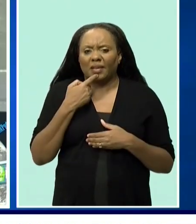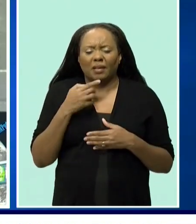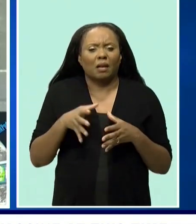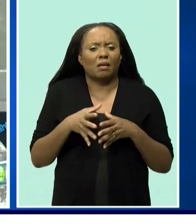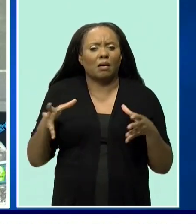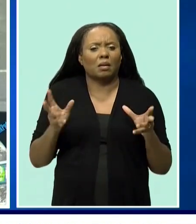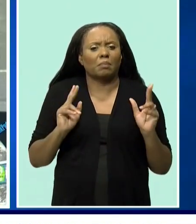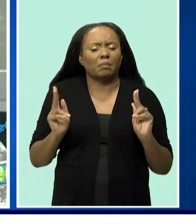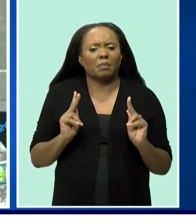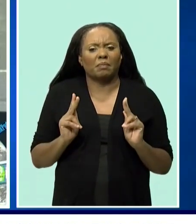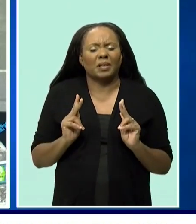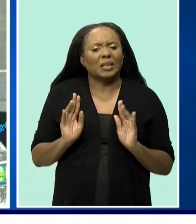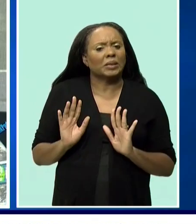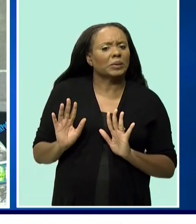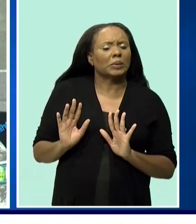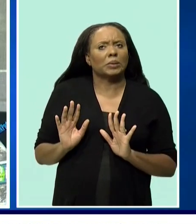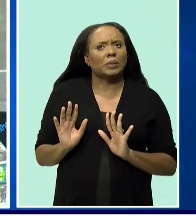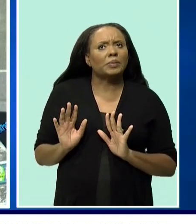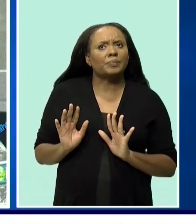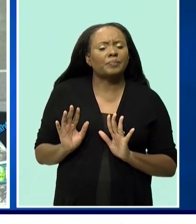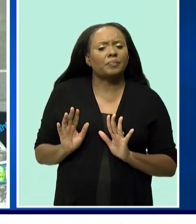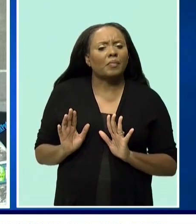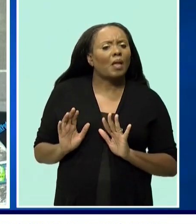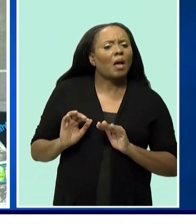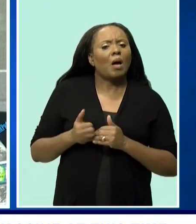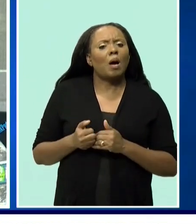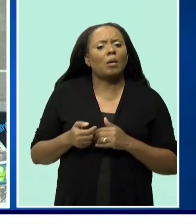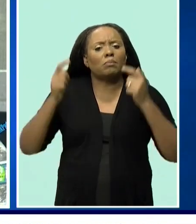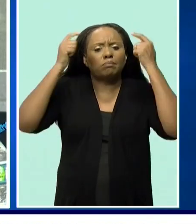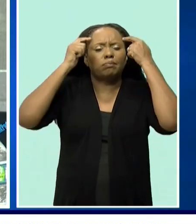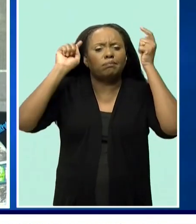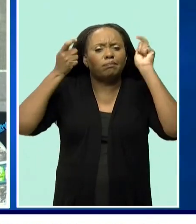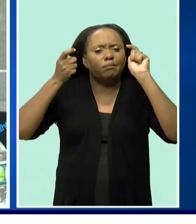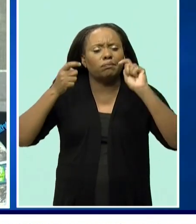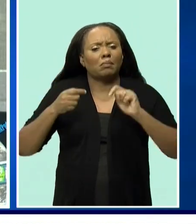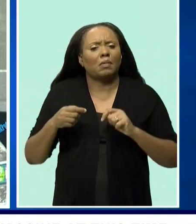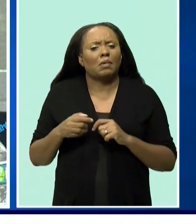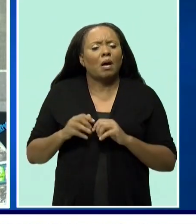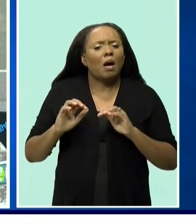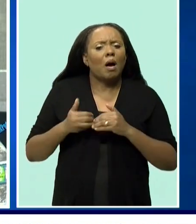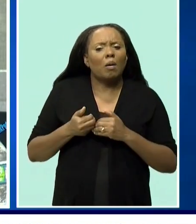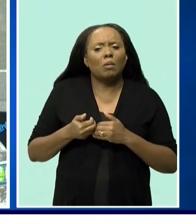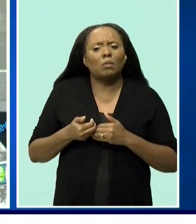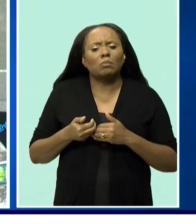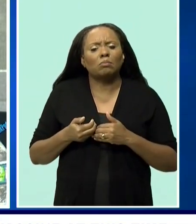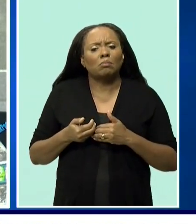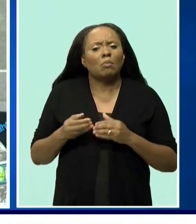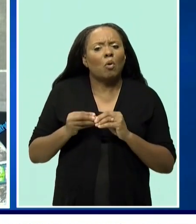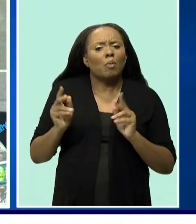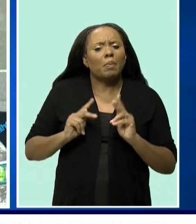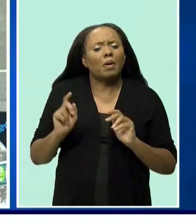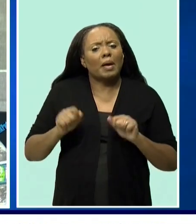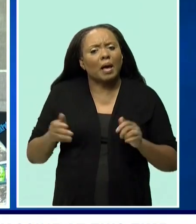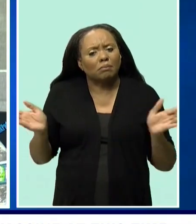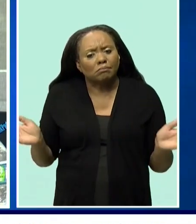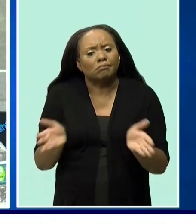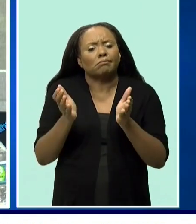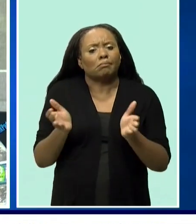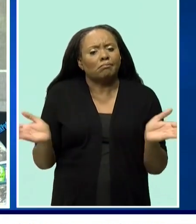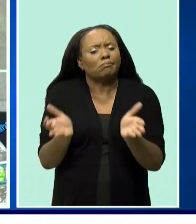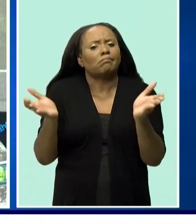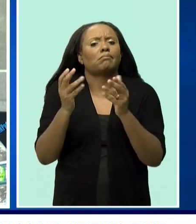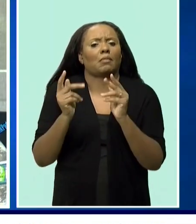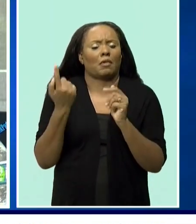vaccine hesitancy will call for a political commitment and the financial investment of the private and civil society